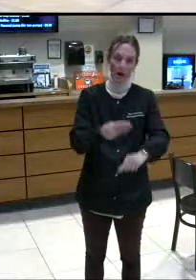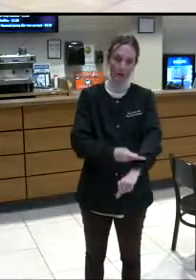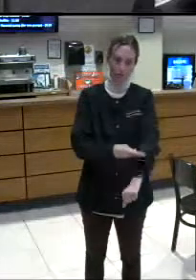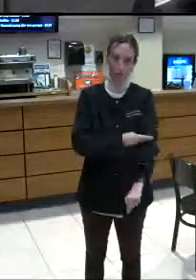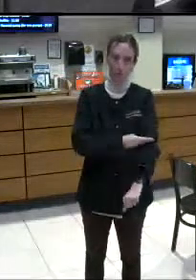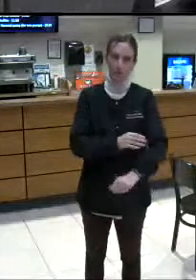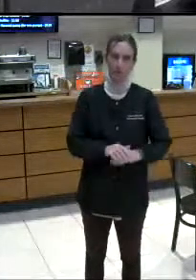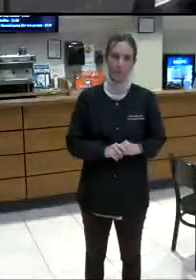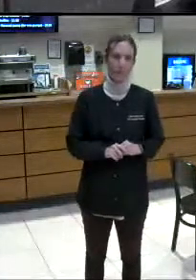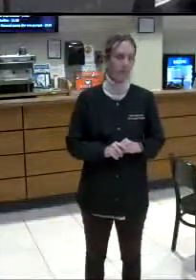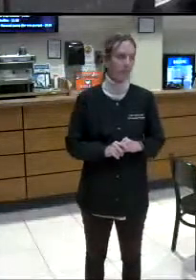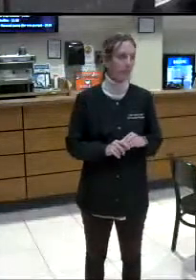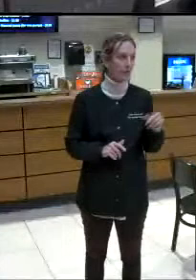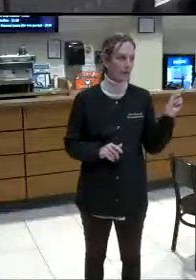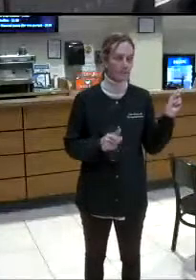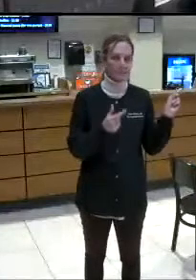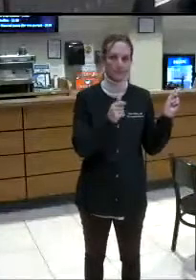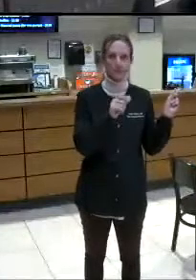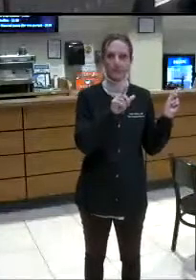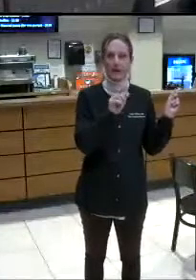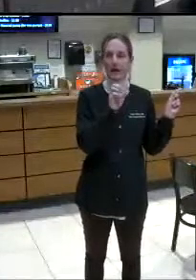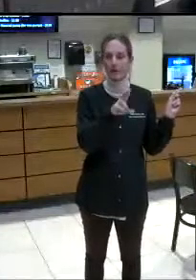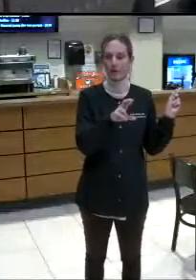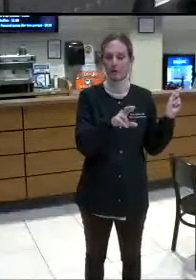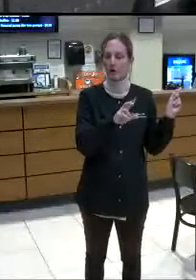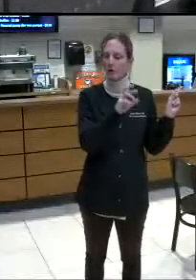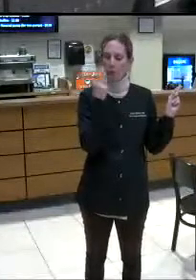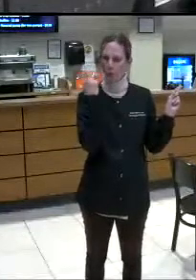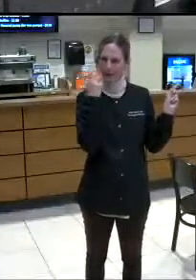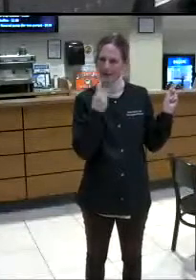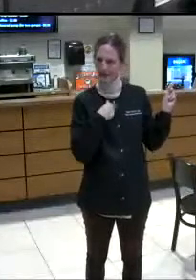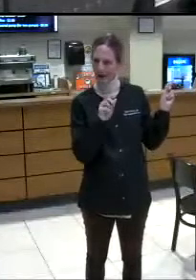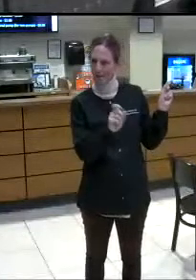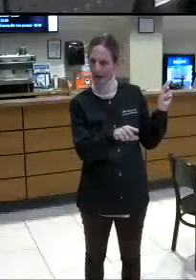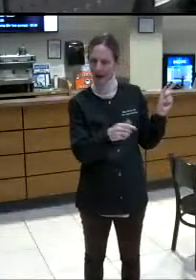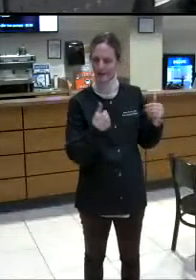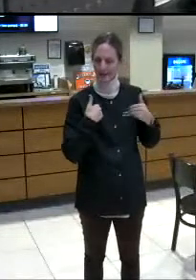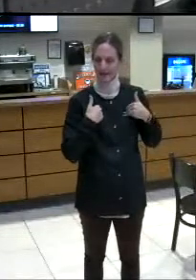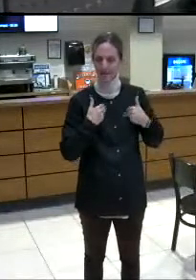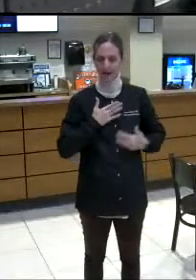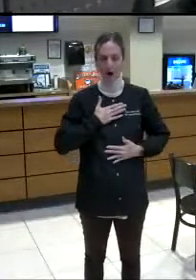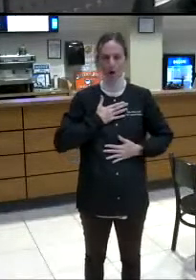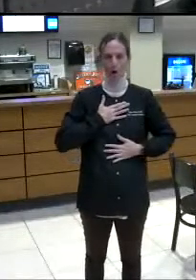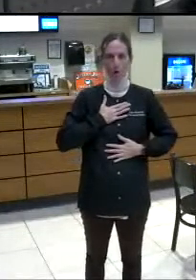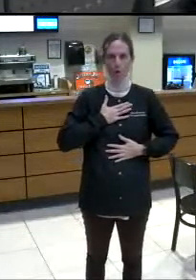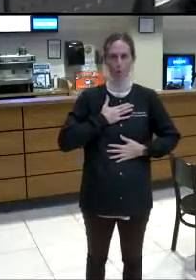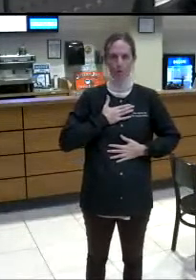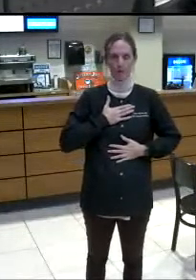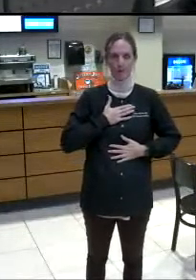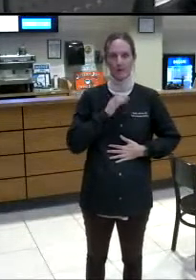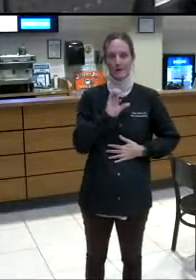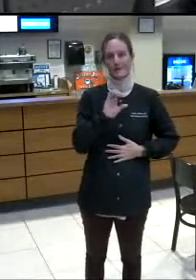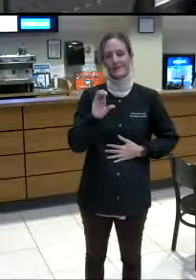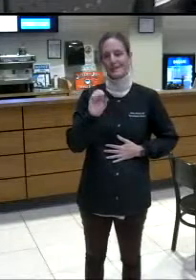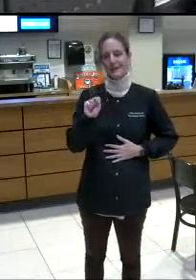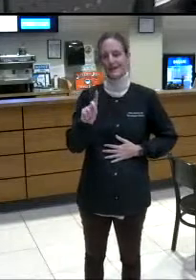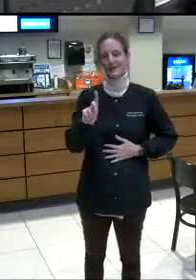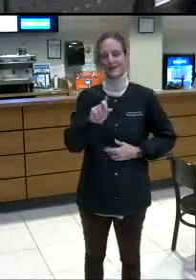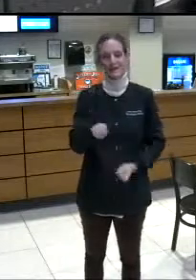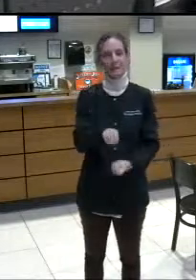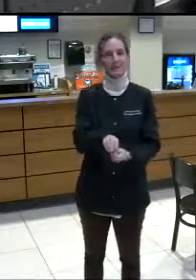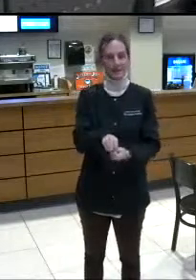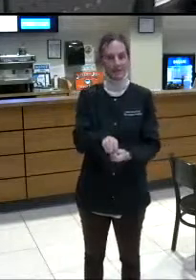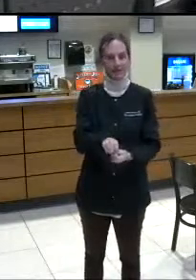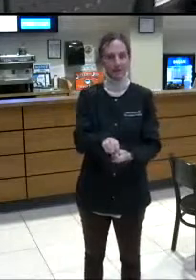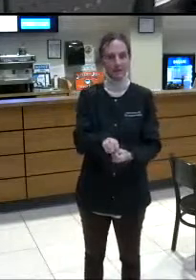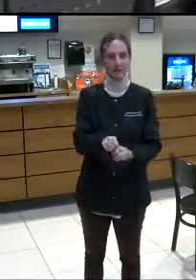I think the reason why, I know the reason why I asked about having our own, like the CCSD specific, is